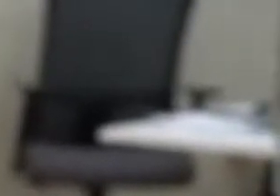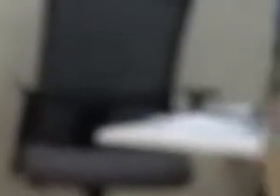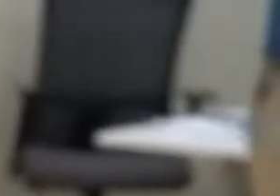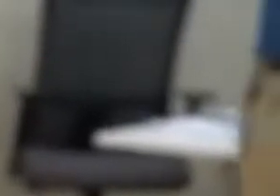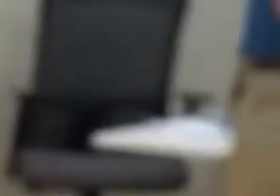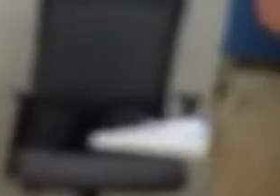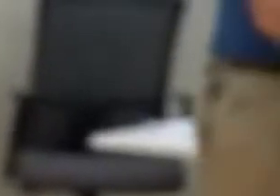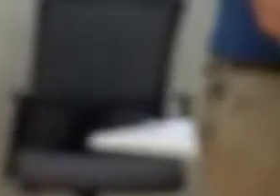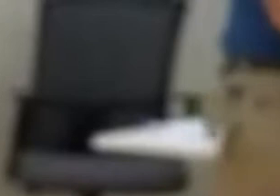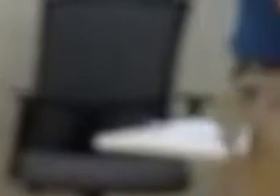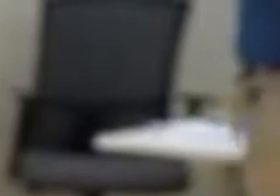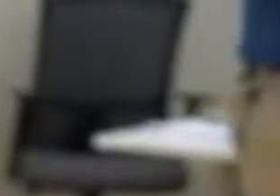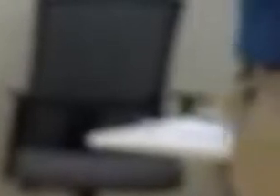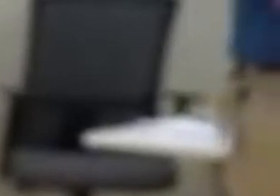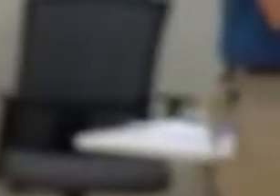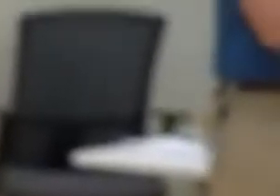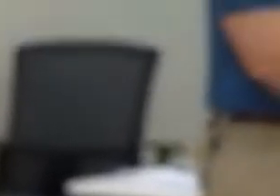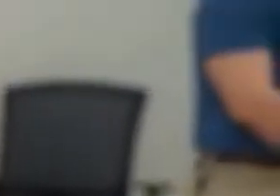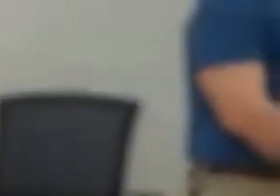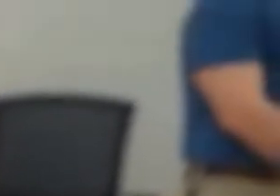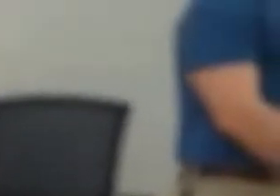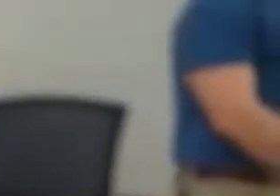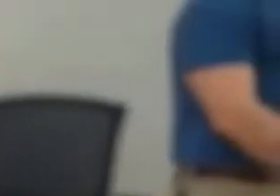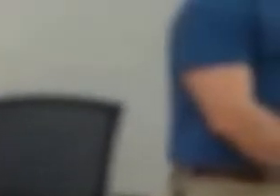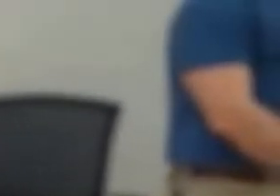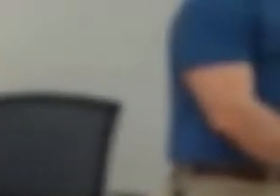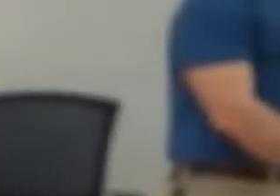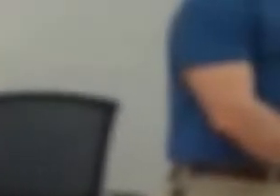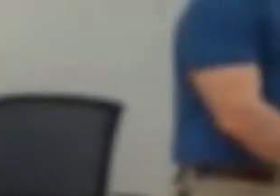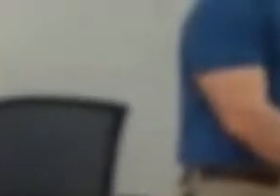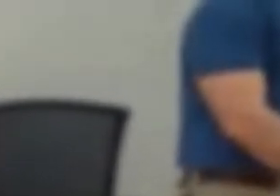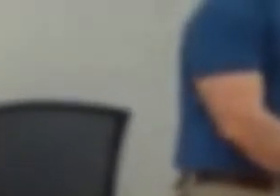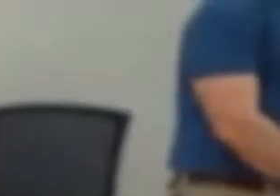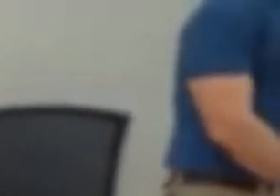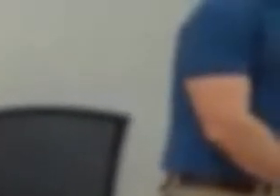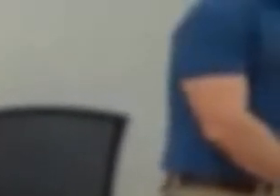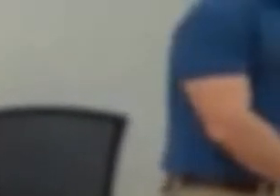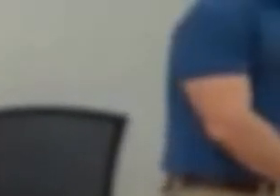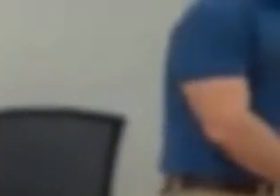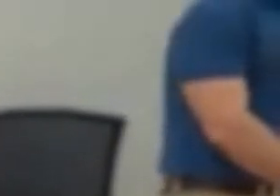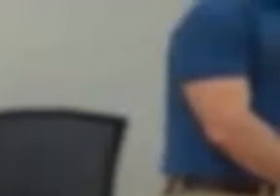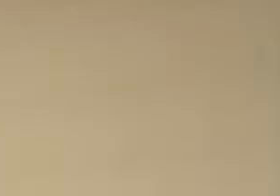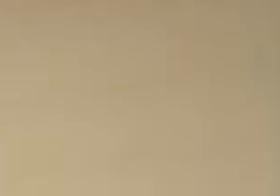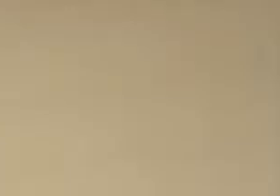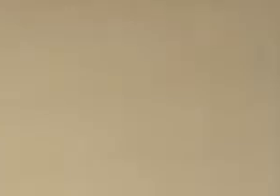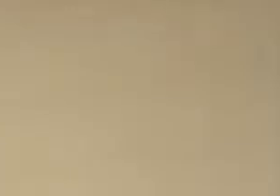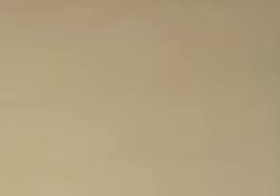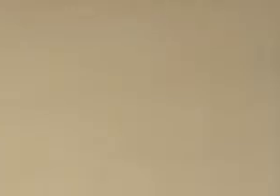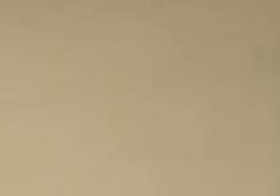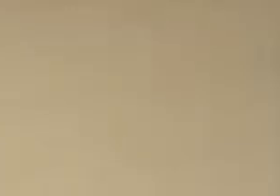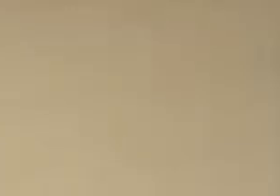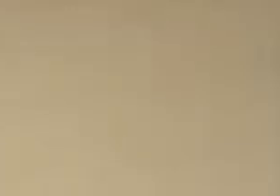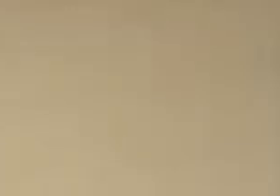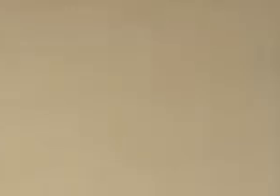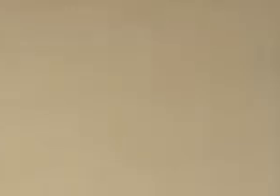crank the device. This force input provides supplemental power to the weaker arm to assist the user in keeping both arms cranking